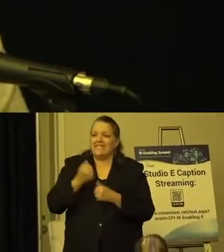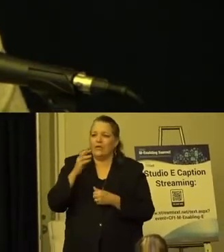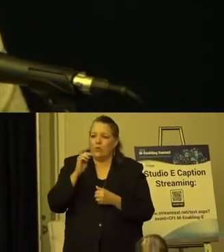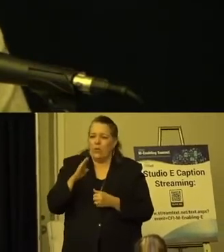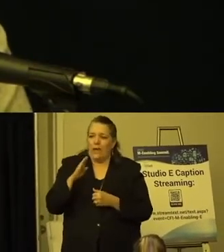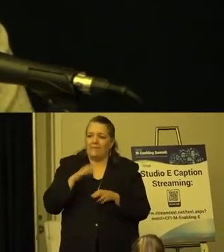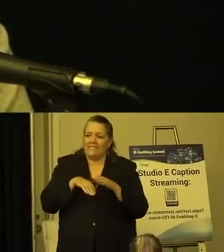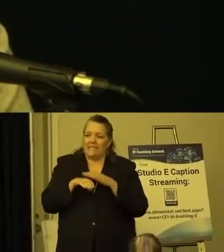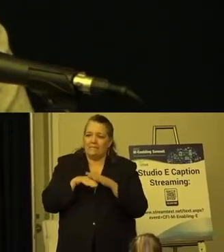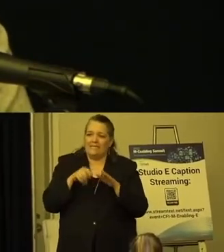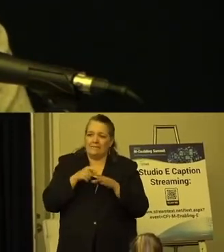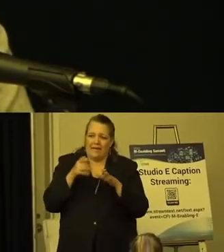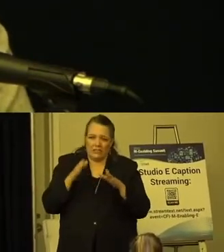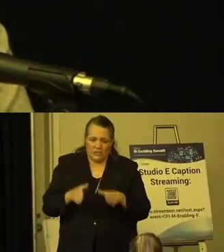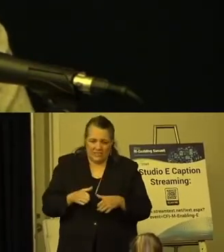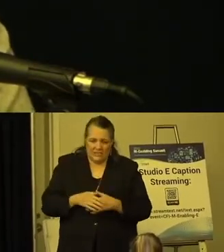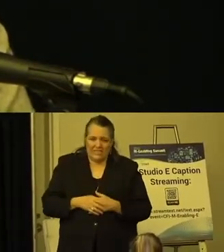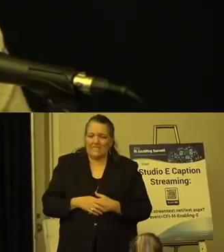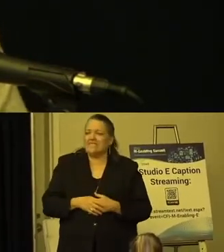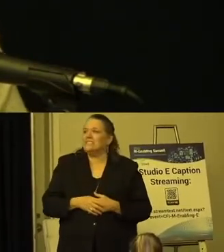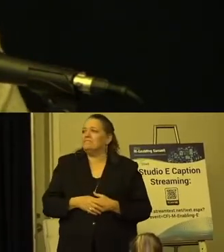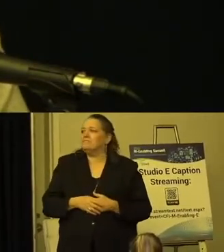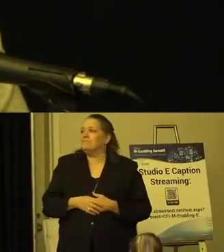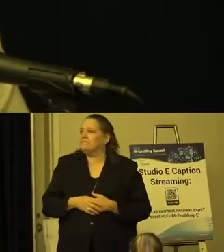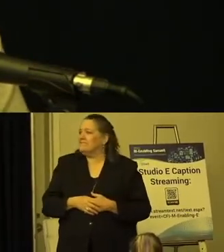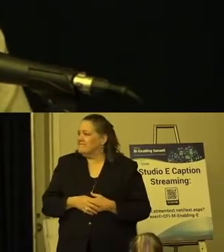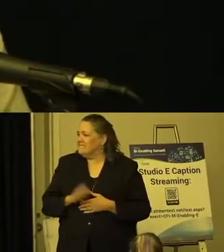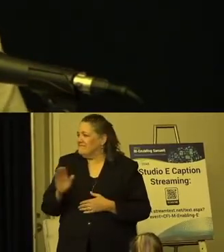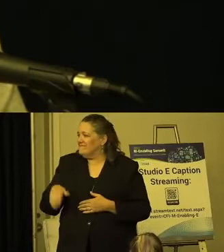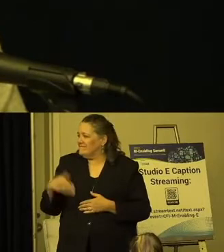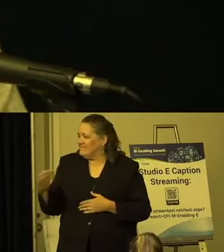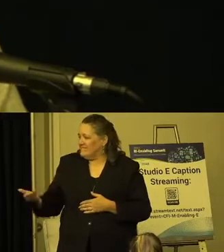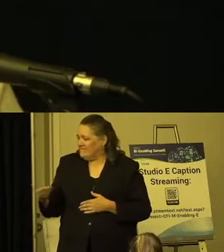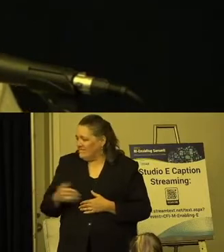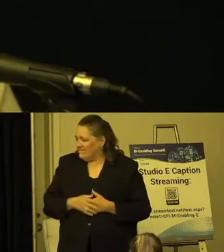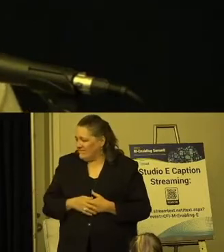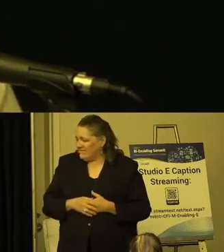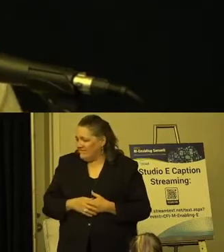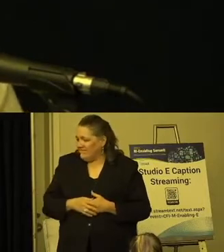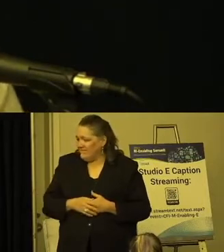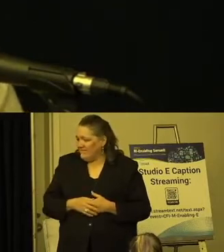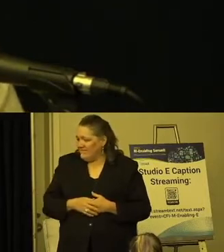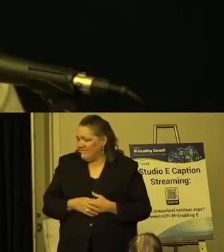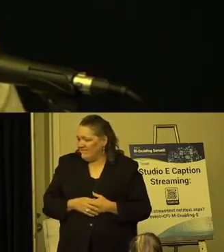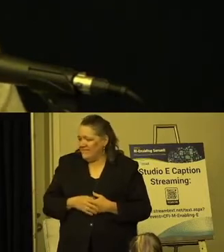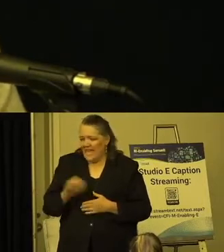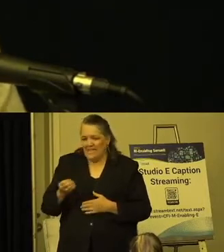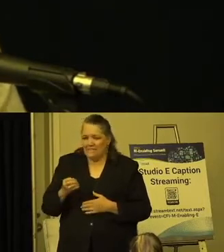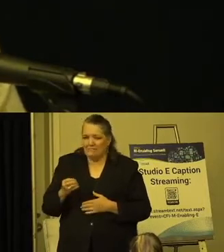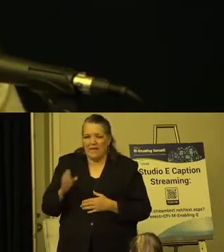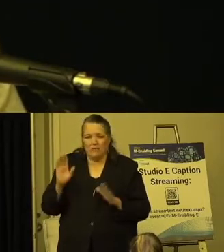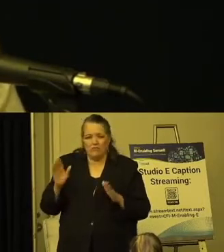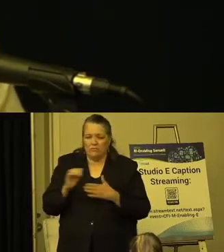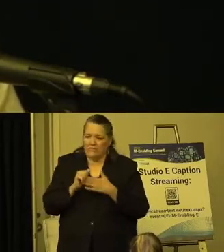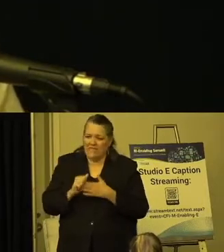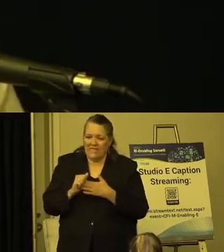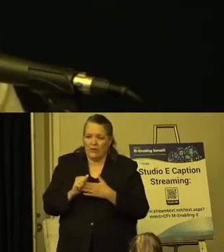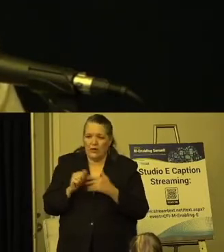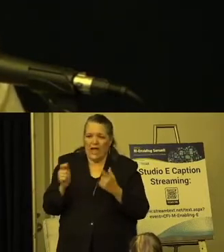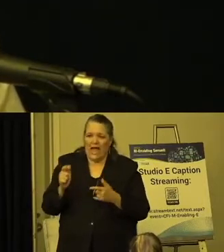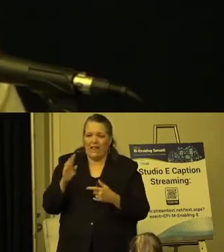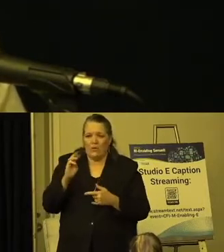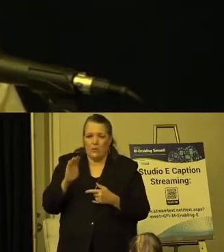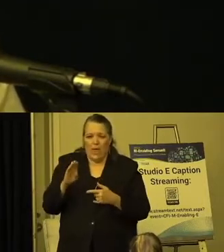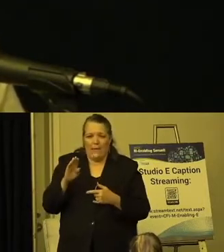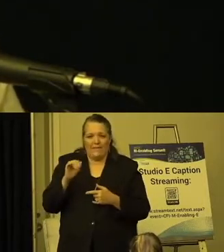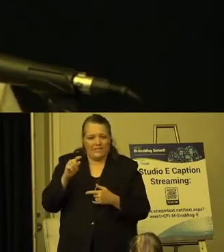Accessibility Specialist, the current title, to my right, and has been an incredible factor at the W3C Web Accessibility